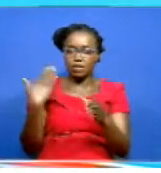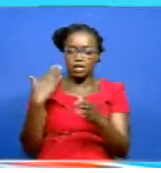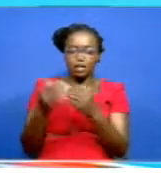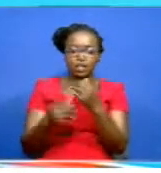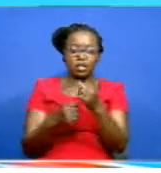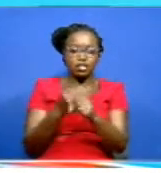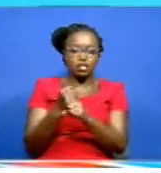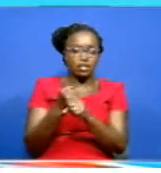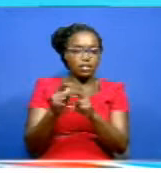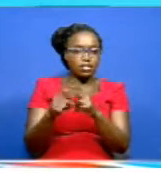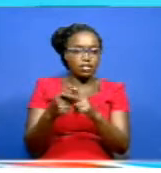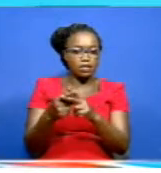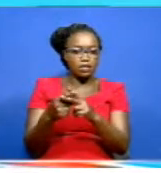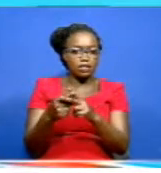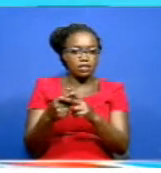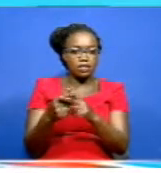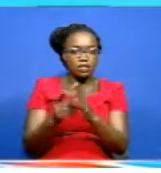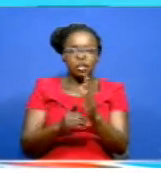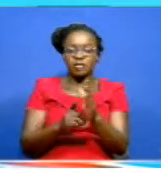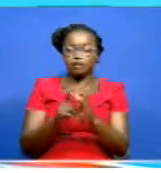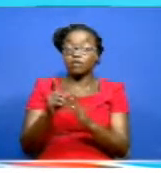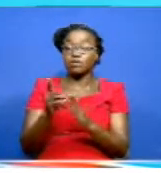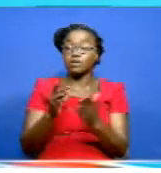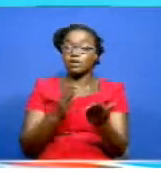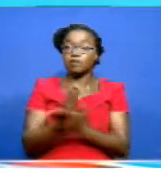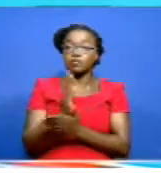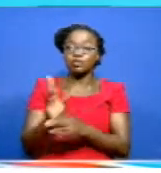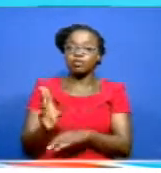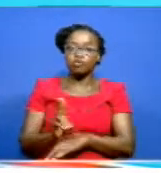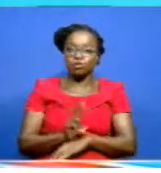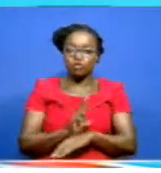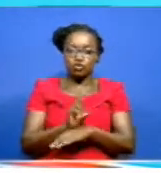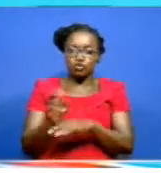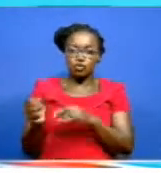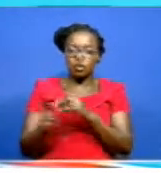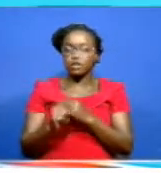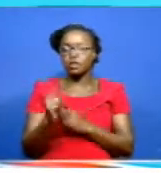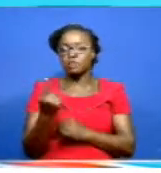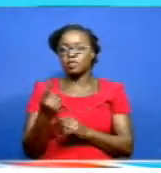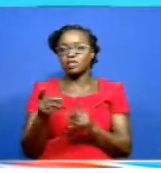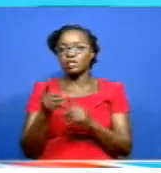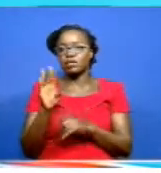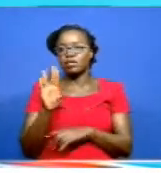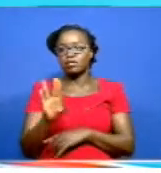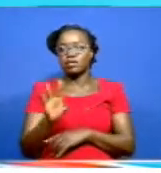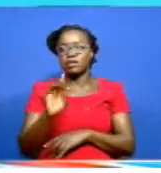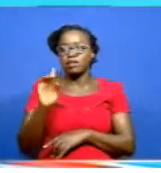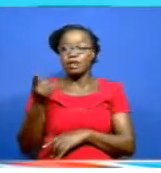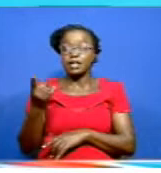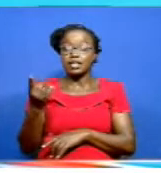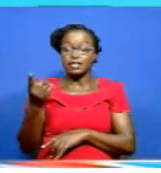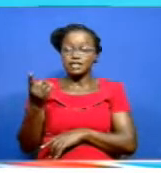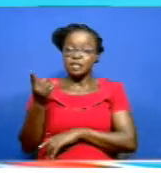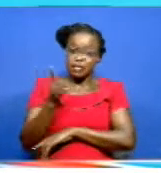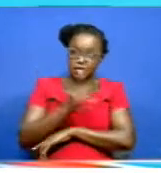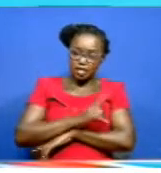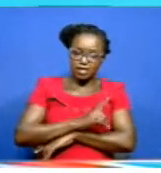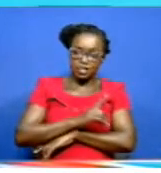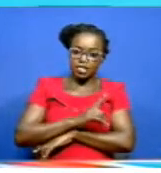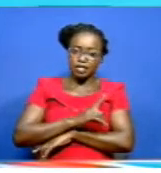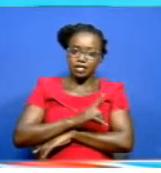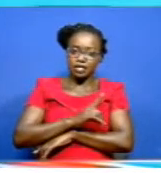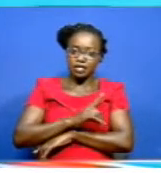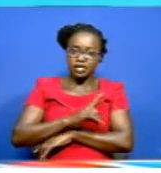December is when the vaccine was approved for use, and in January the 4th, that is the first day that the COVID